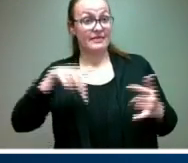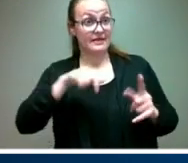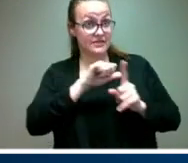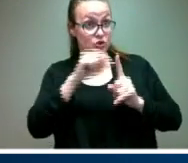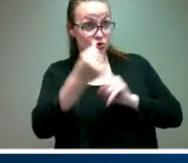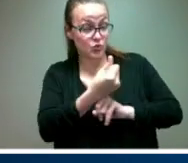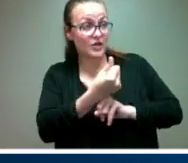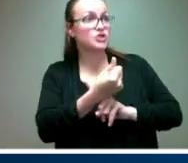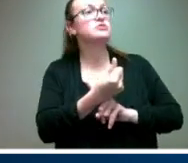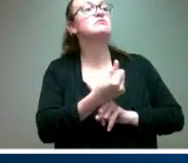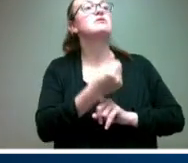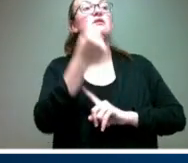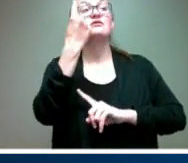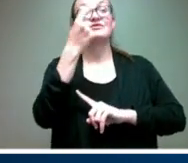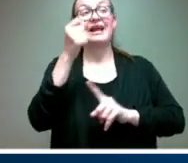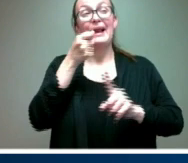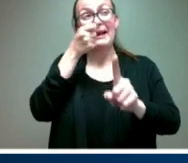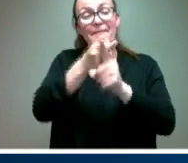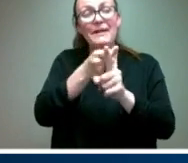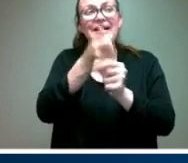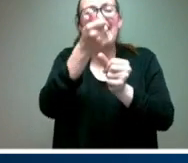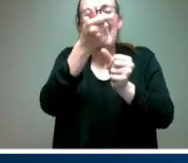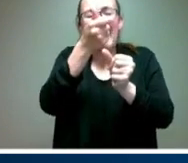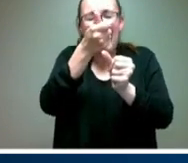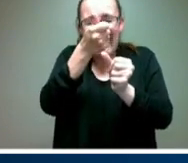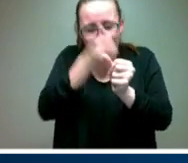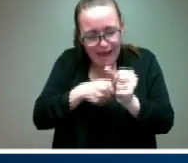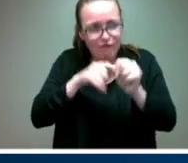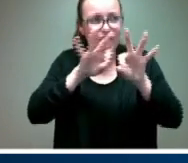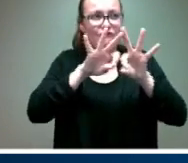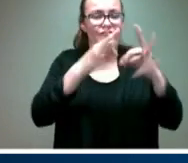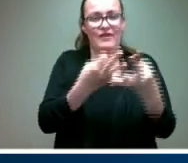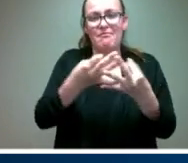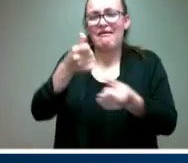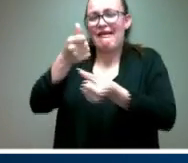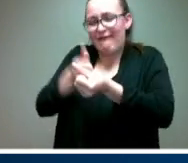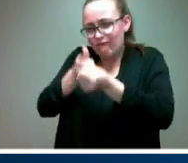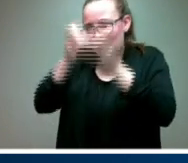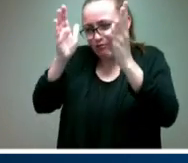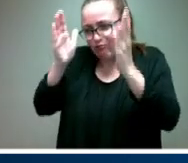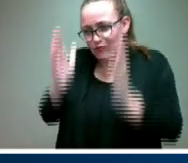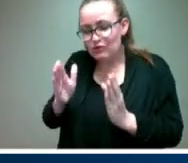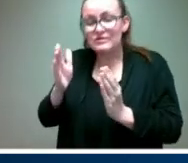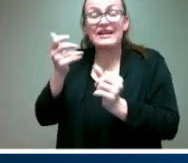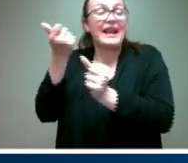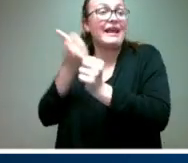every person, mm-hmm. every business. Mm-hmm. So when you talk about equity,